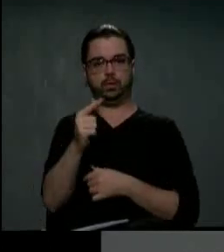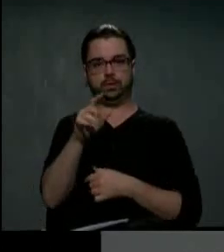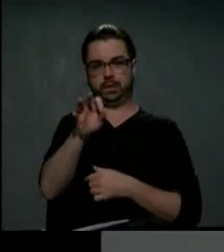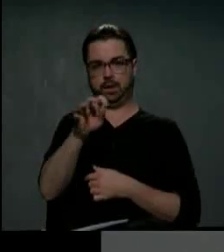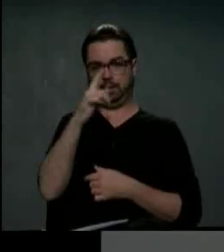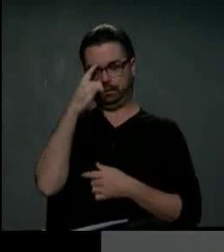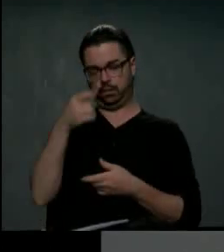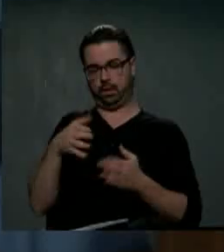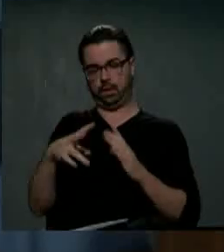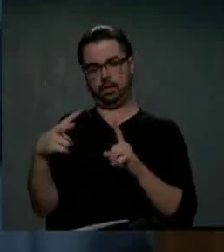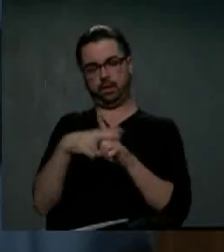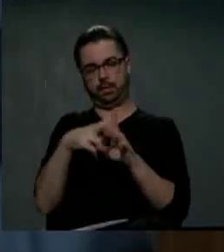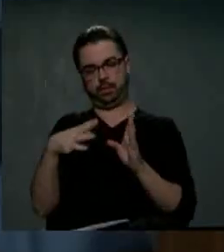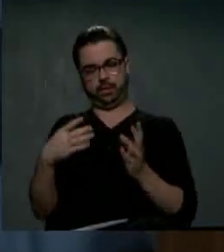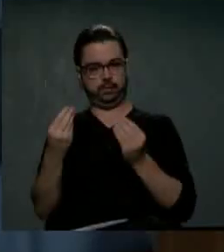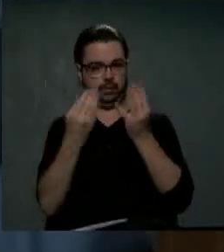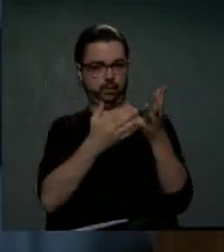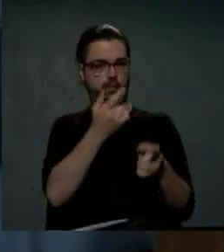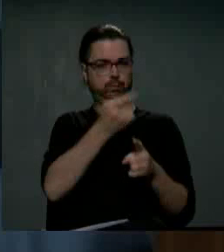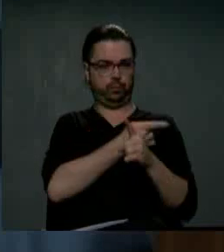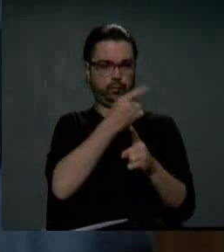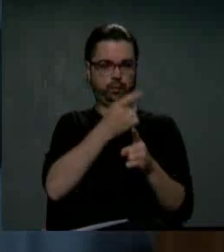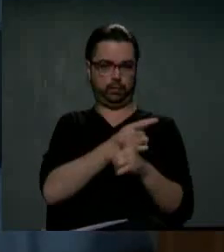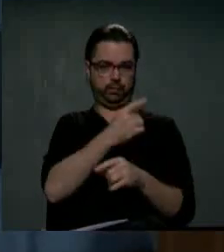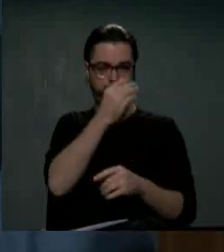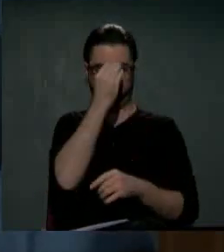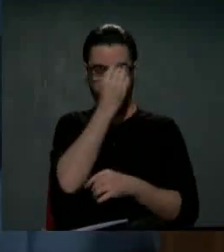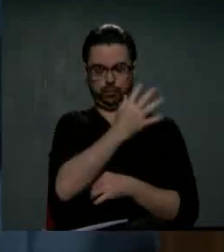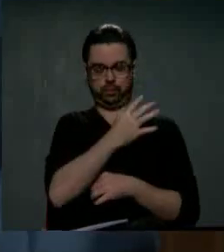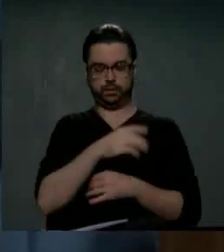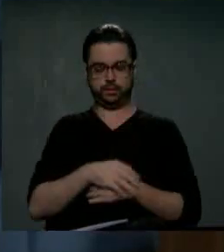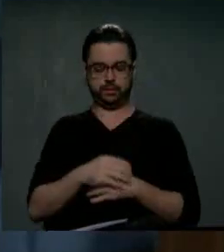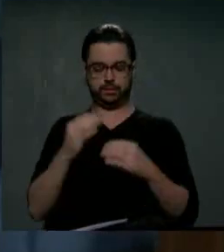proper notice. Item number 9, file number